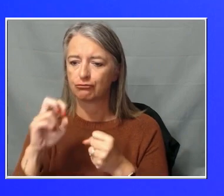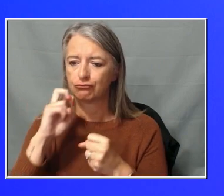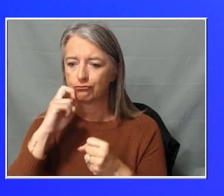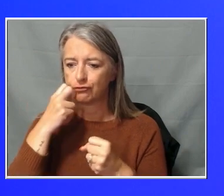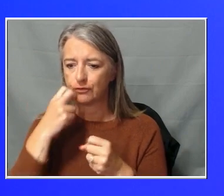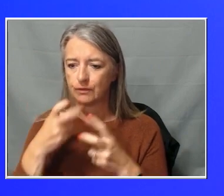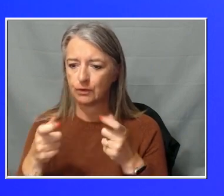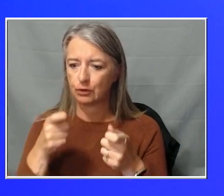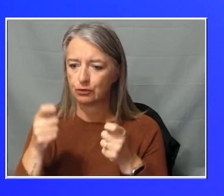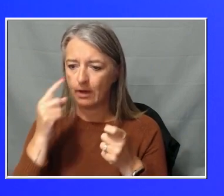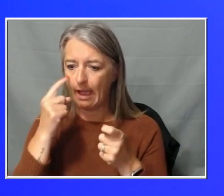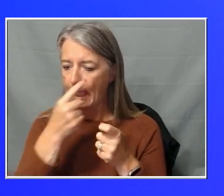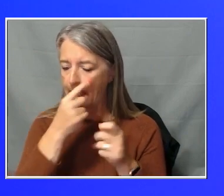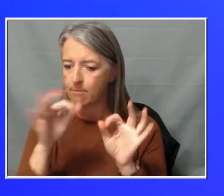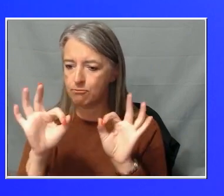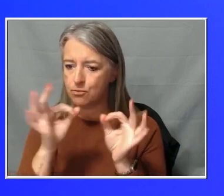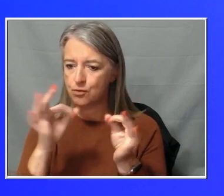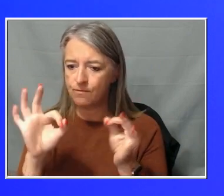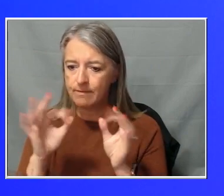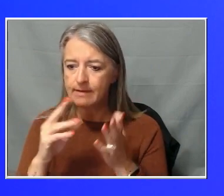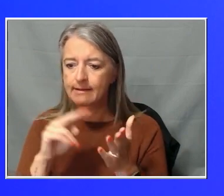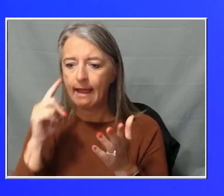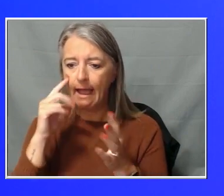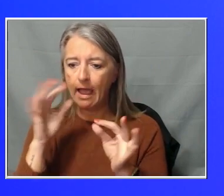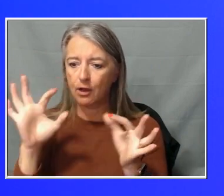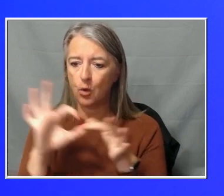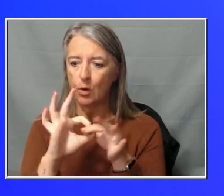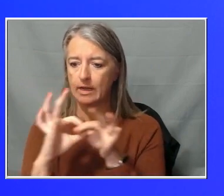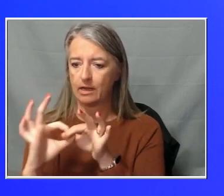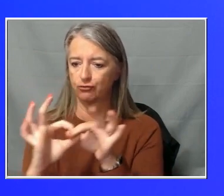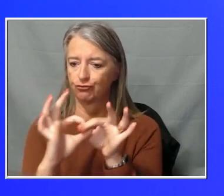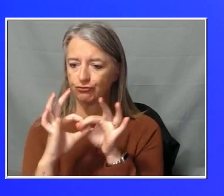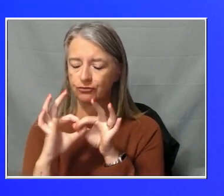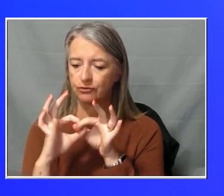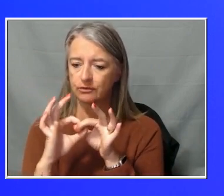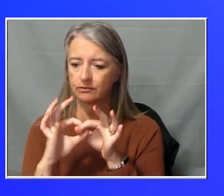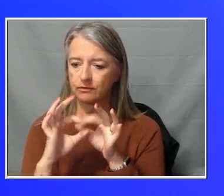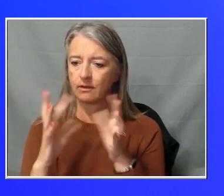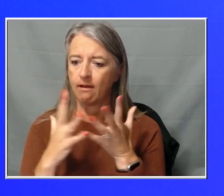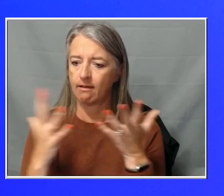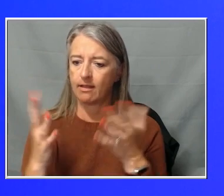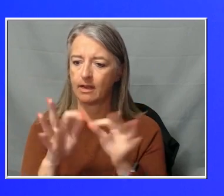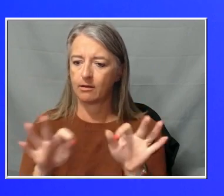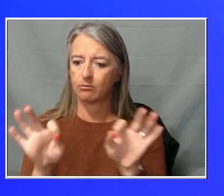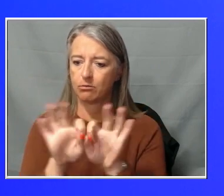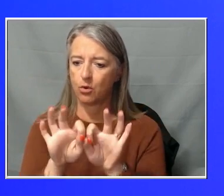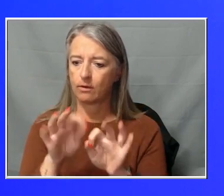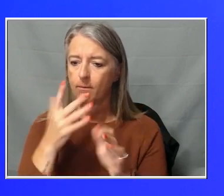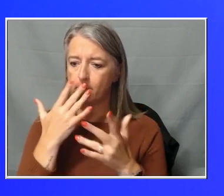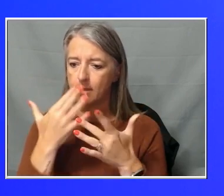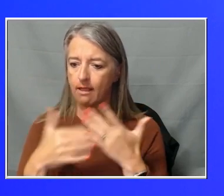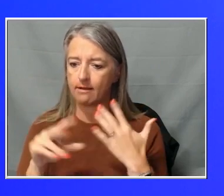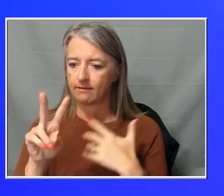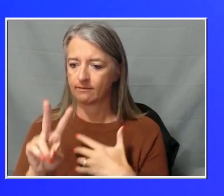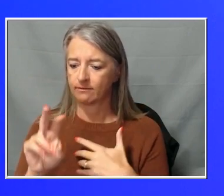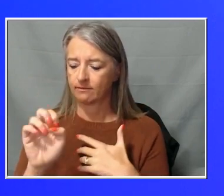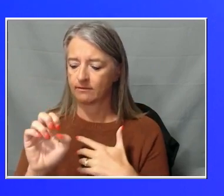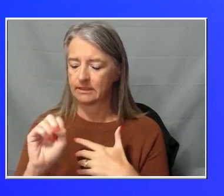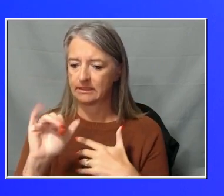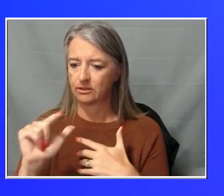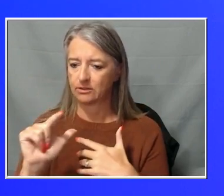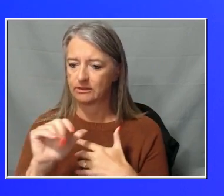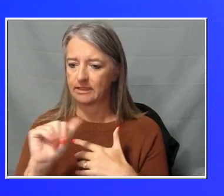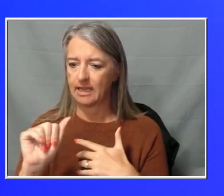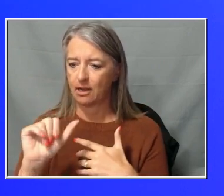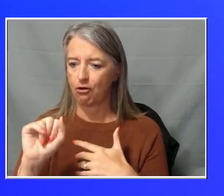control eye movements and eye coordination, and a lot of important blood vessels and arteries. So the location was very